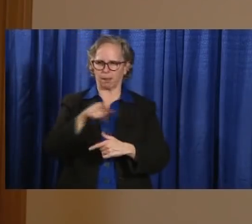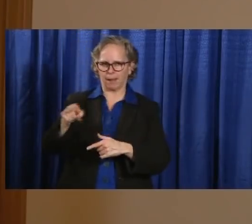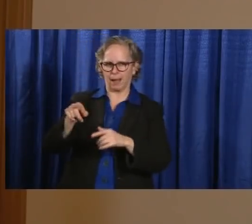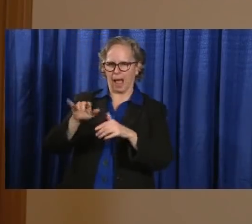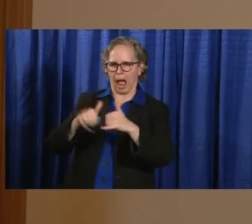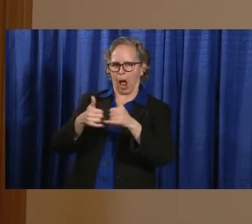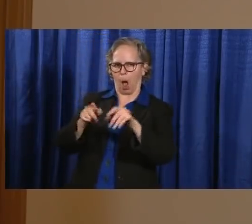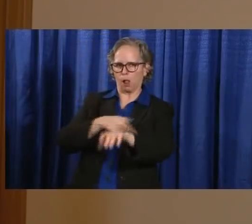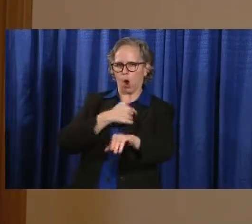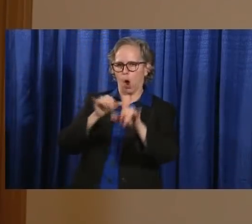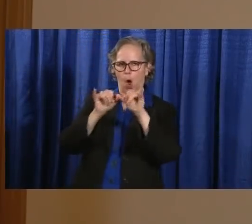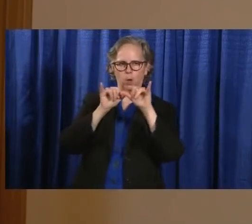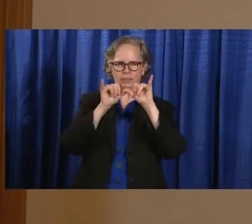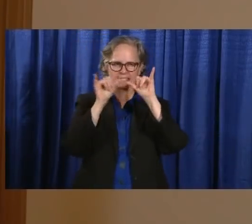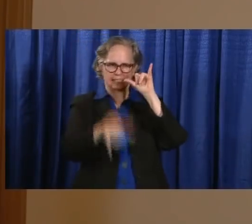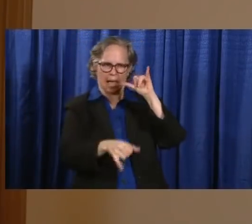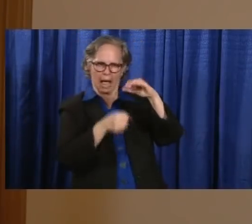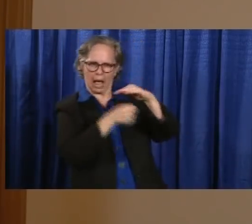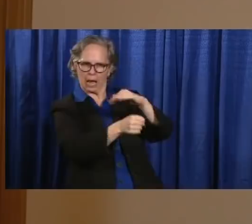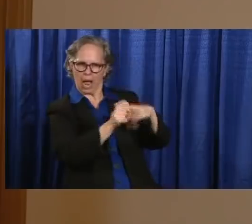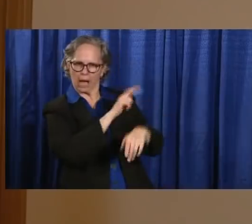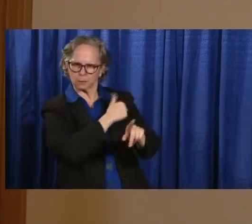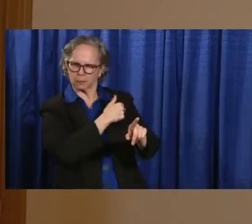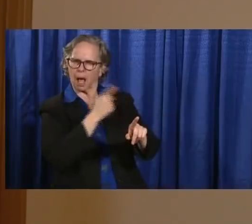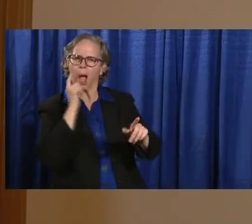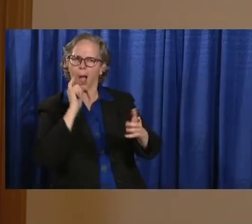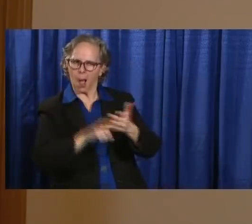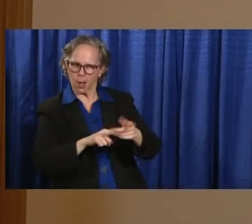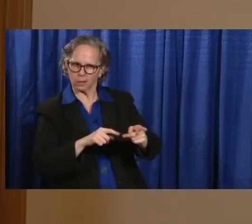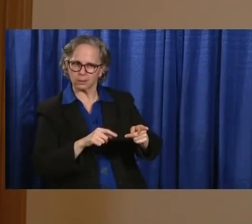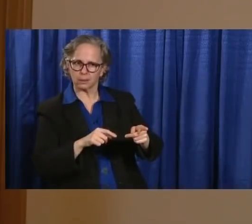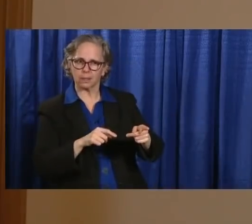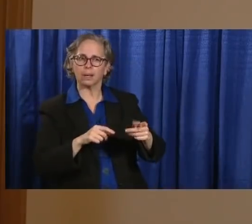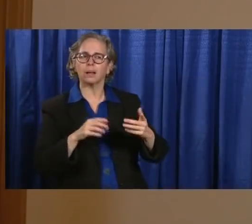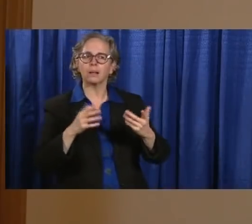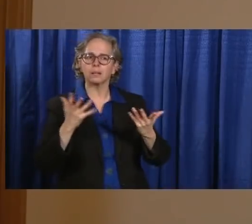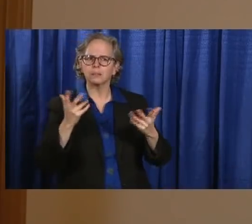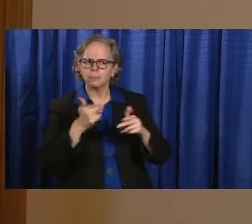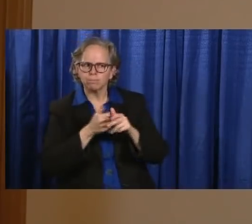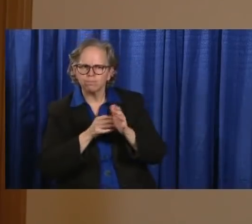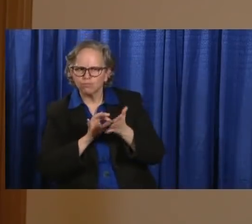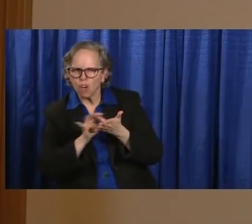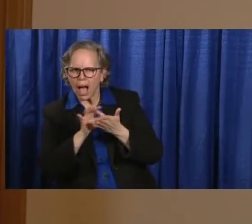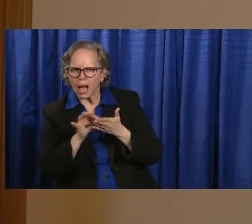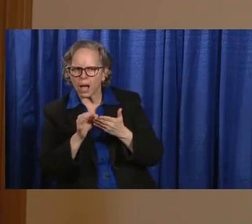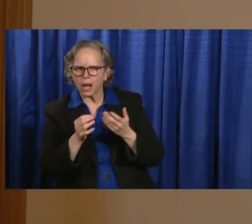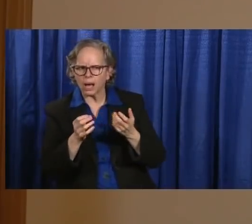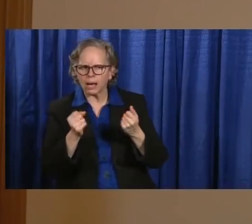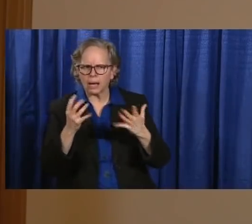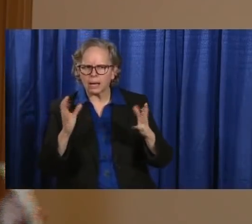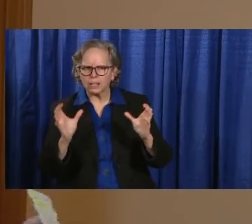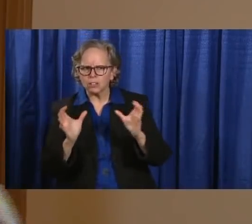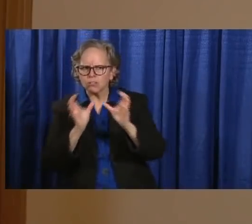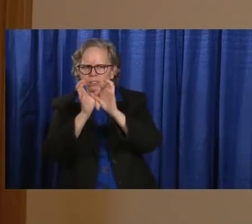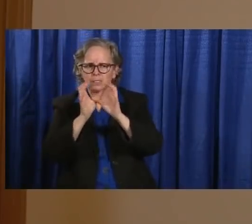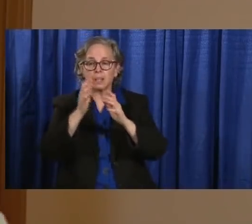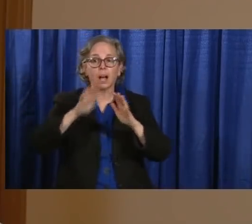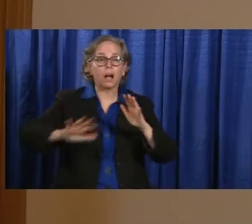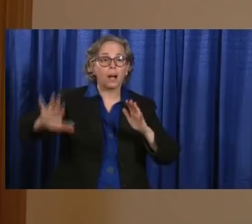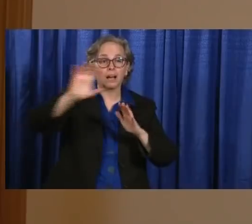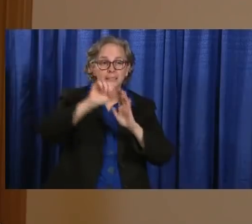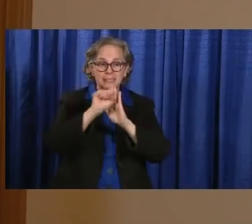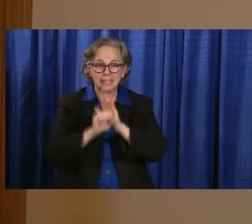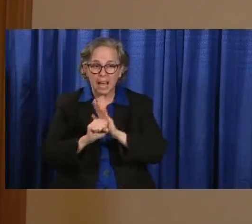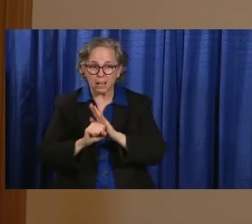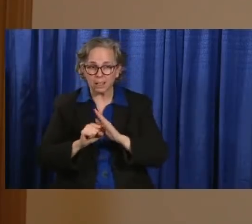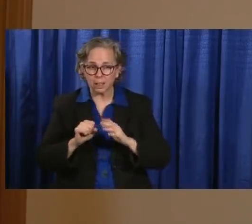looking inventory across the state, not just at any one facility, and we're looking at it regionally because we're going to be moving stuff